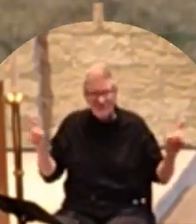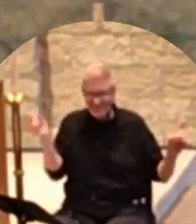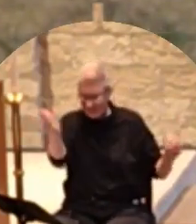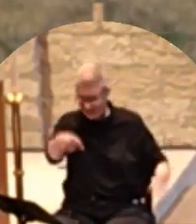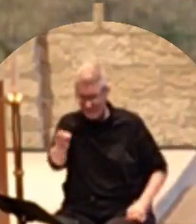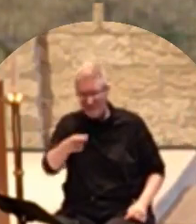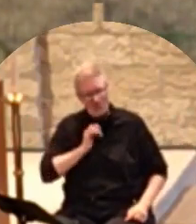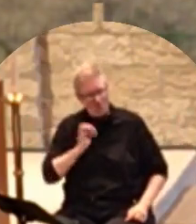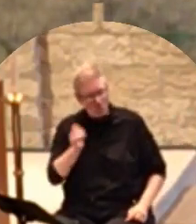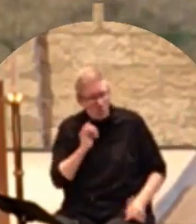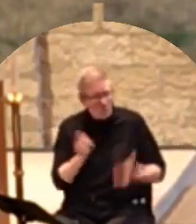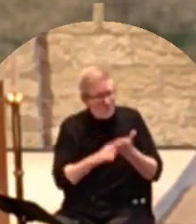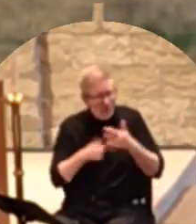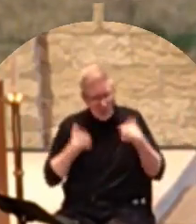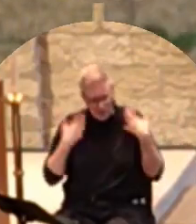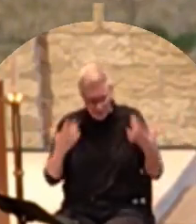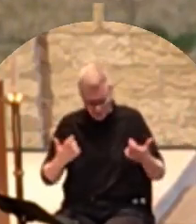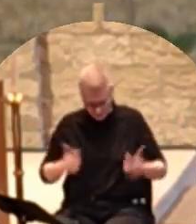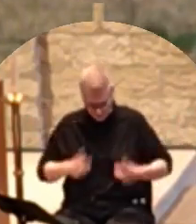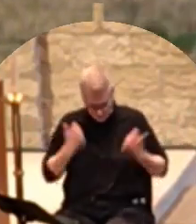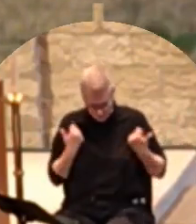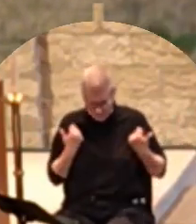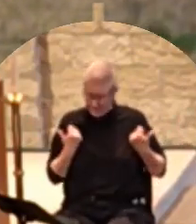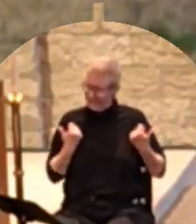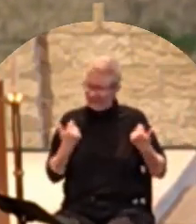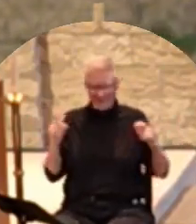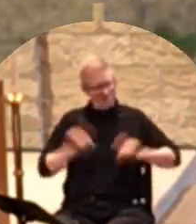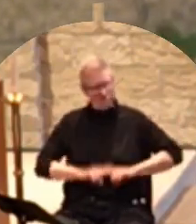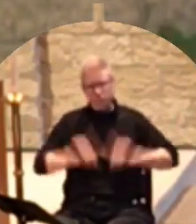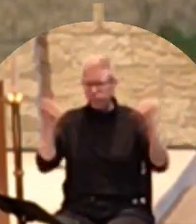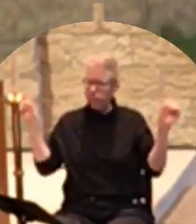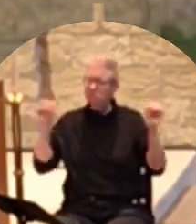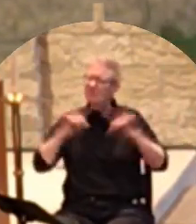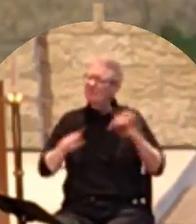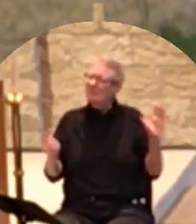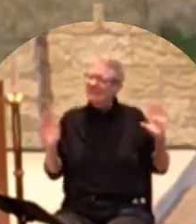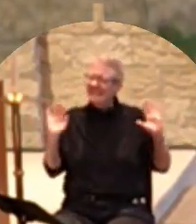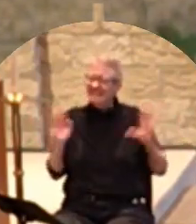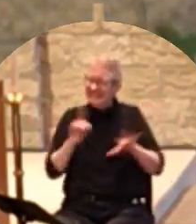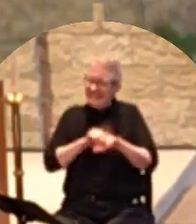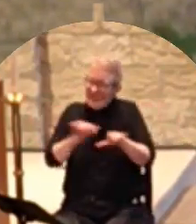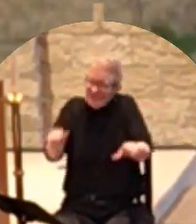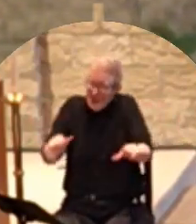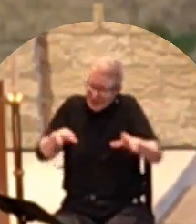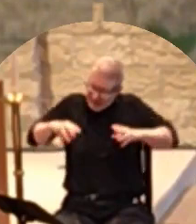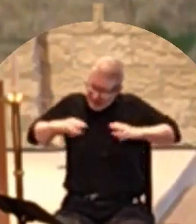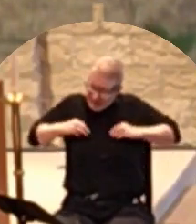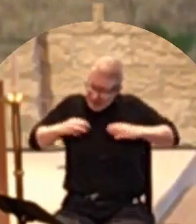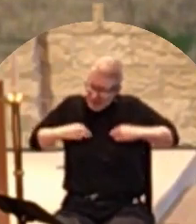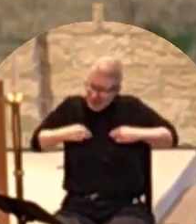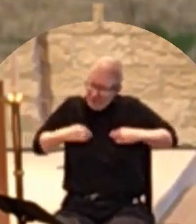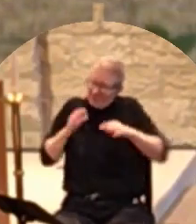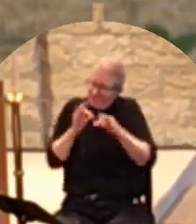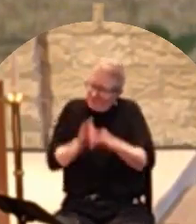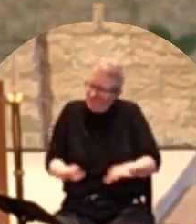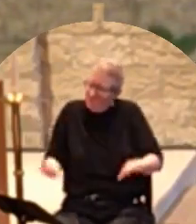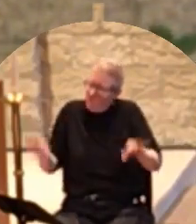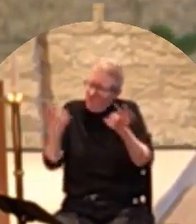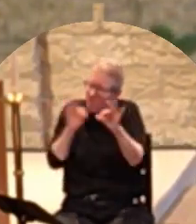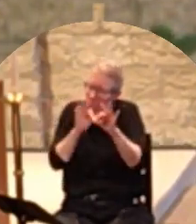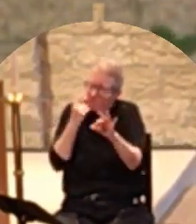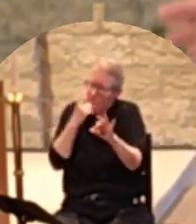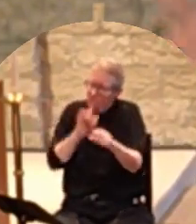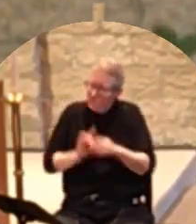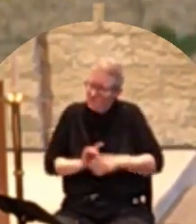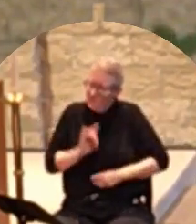different. And yet, acceptance is one of the main keys in spirituality. Until we can accept things as